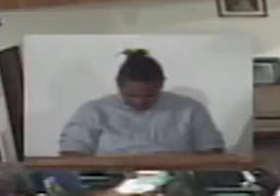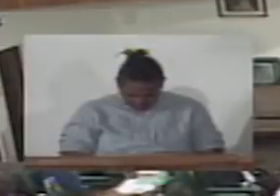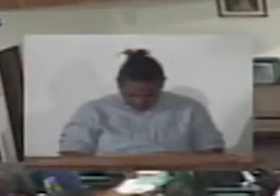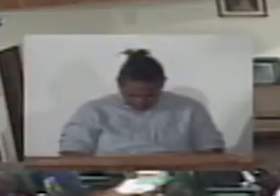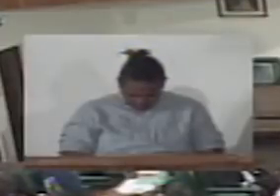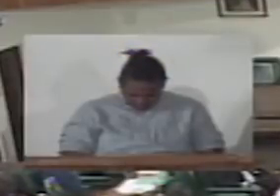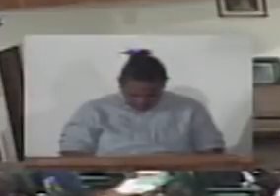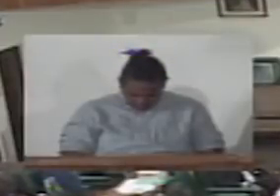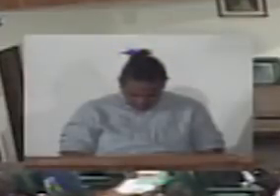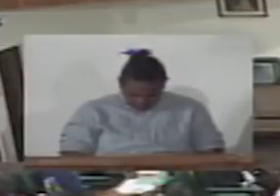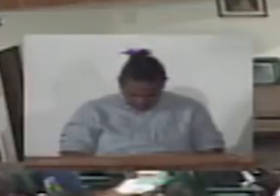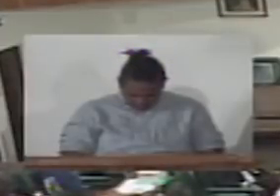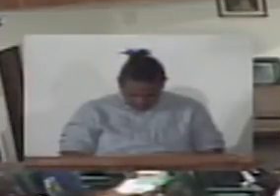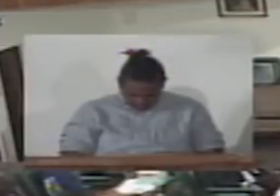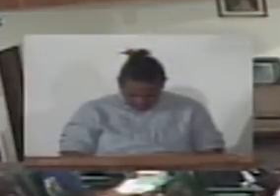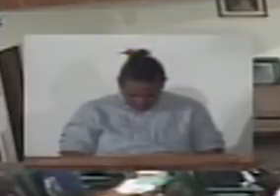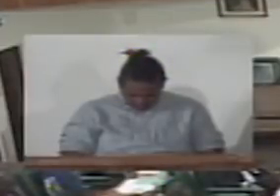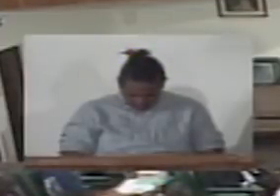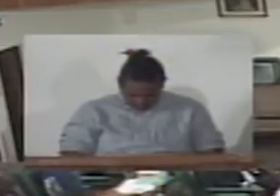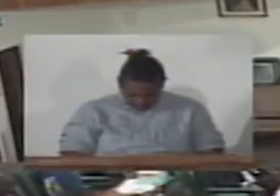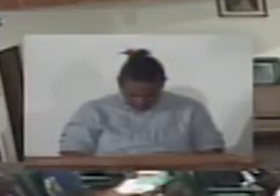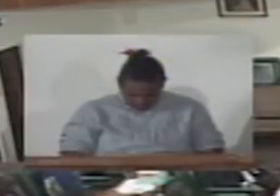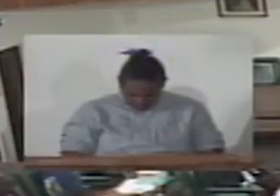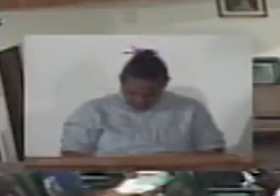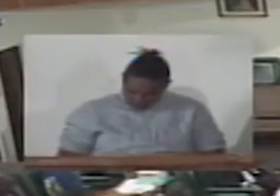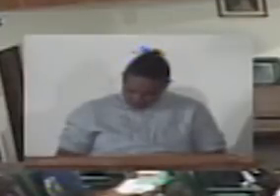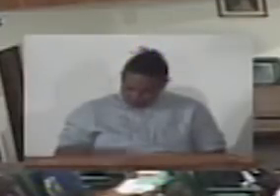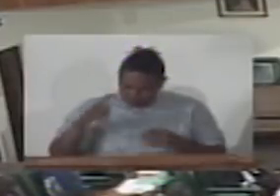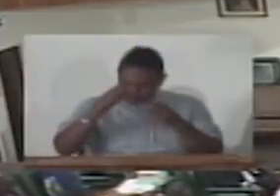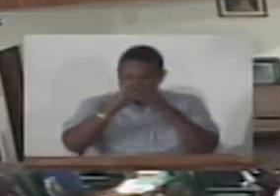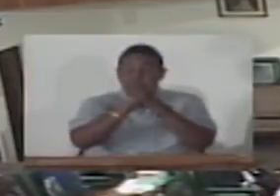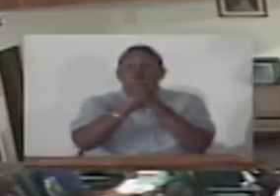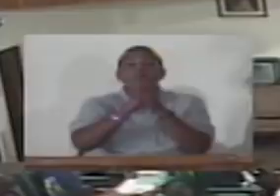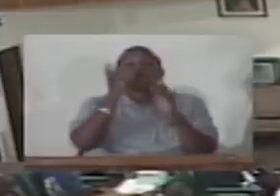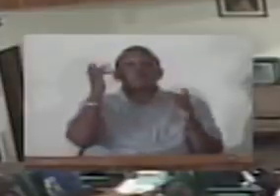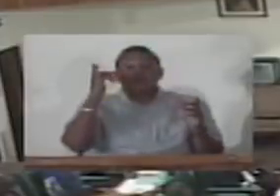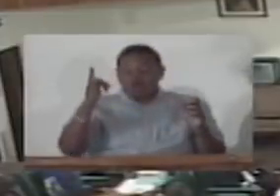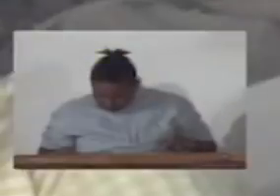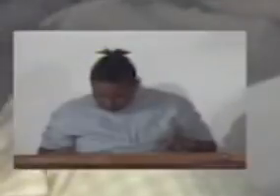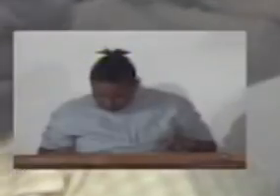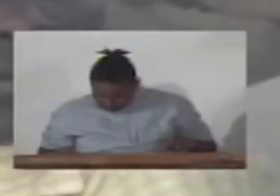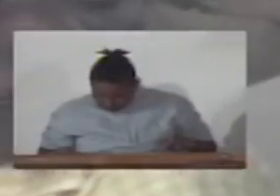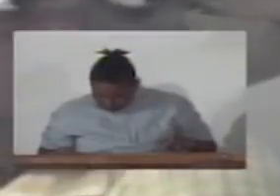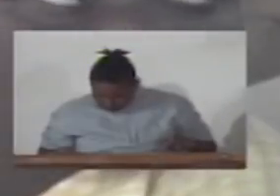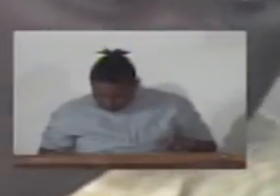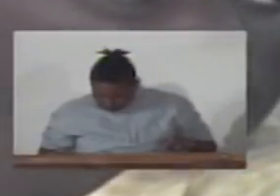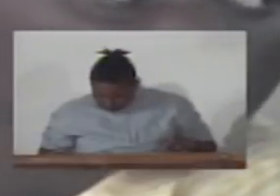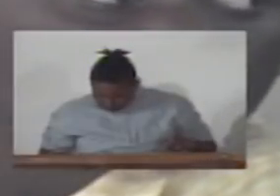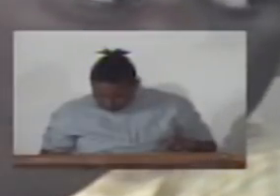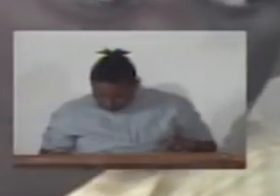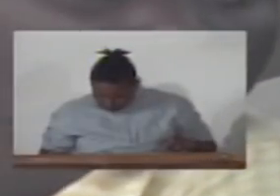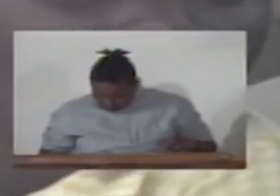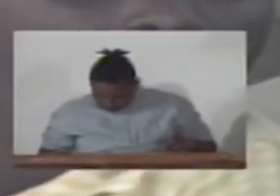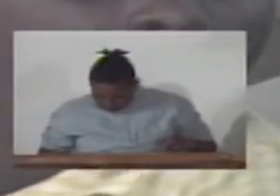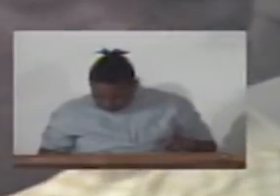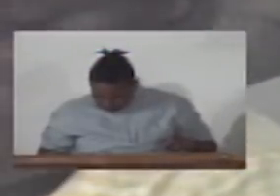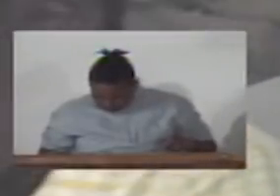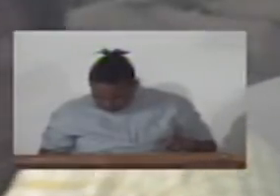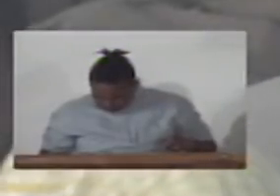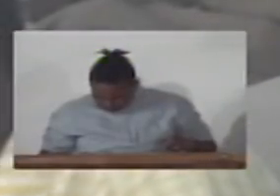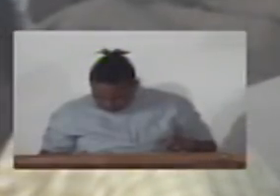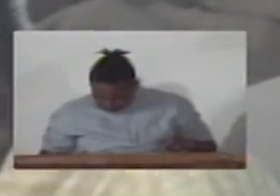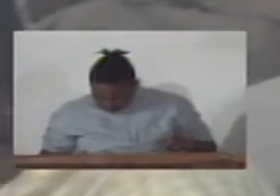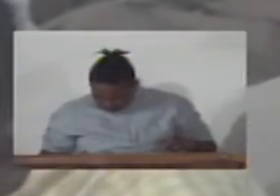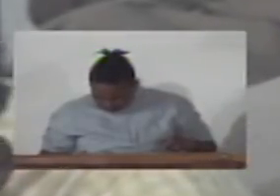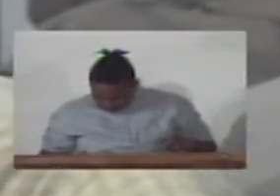Parliament this week, Mr. Samuda said the individual scores were being released to dispel any doubt about the performance of the students or those